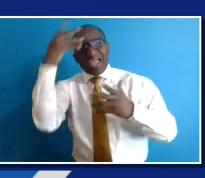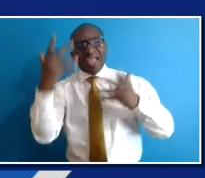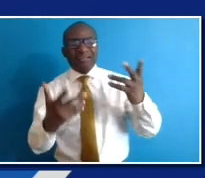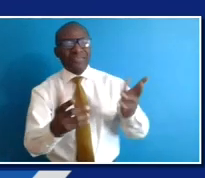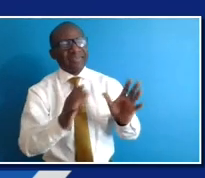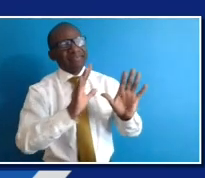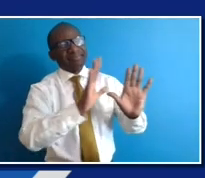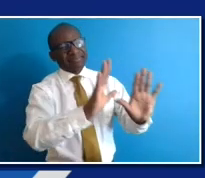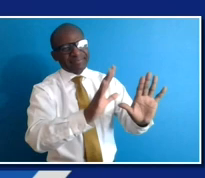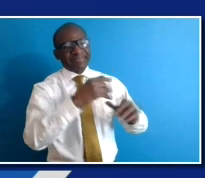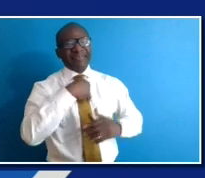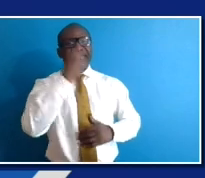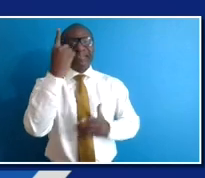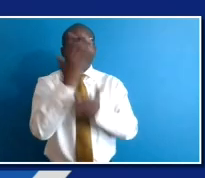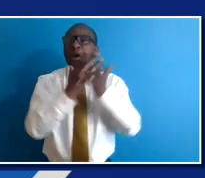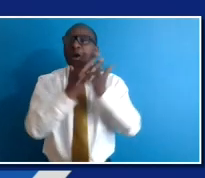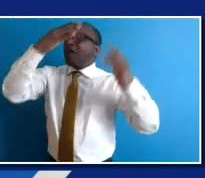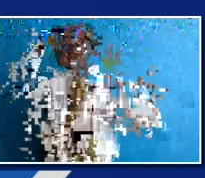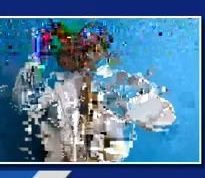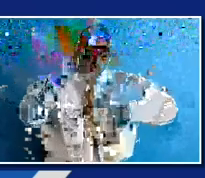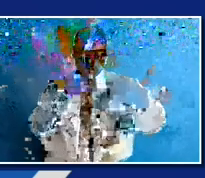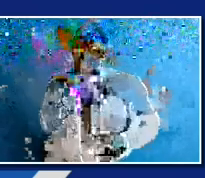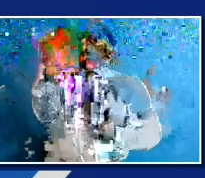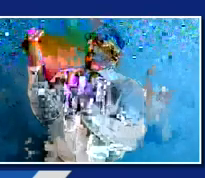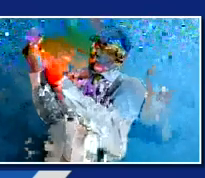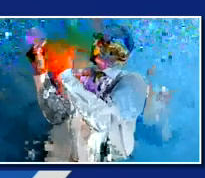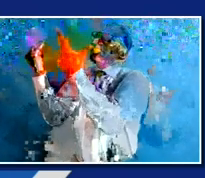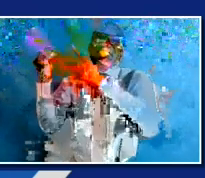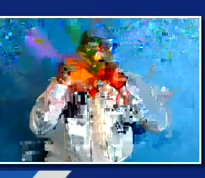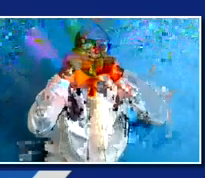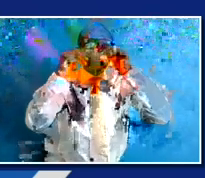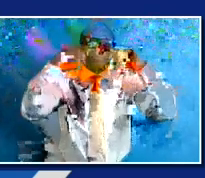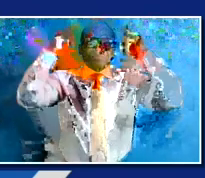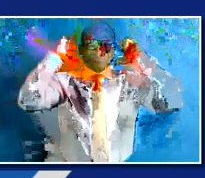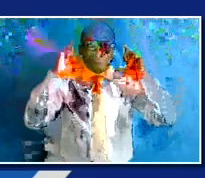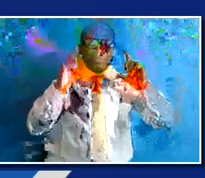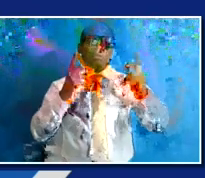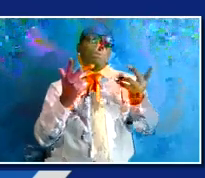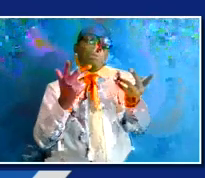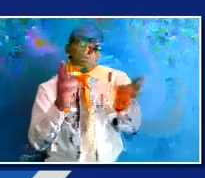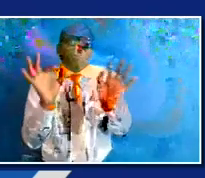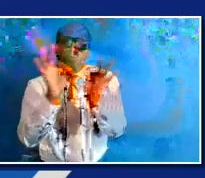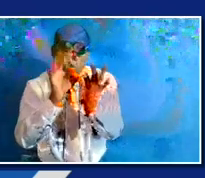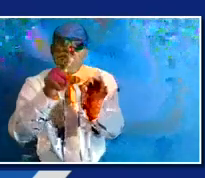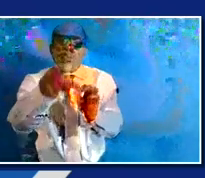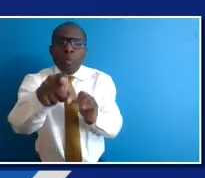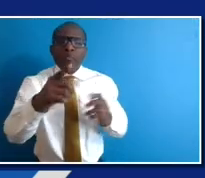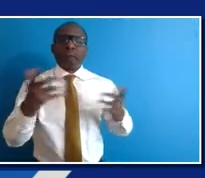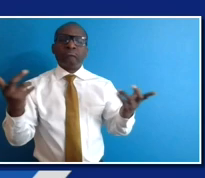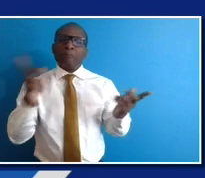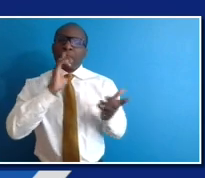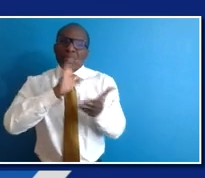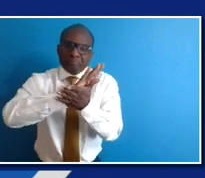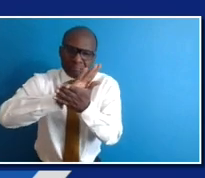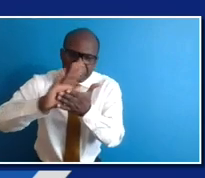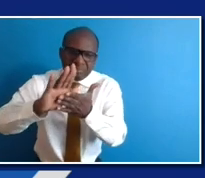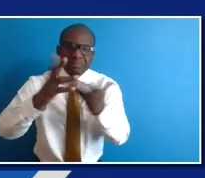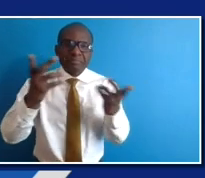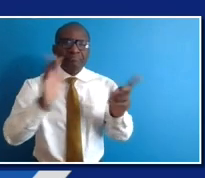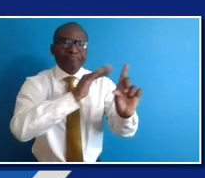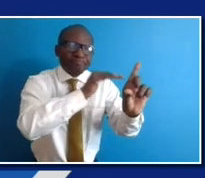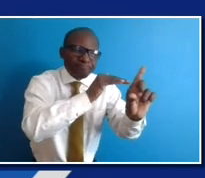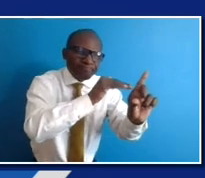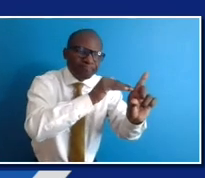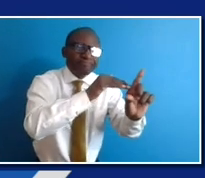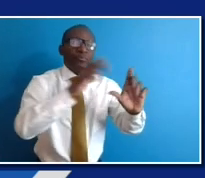and when asked nicely, they generally respond. There are people who willfully do not want to respond. They view, for certain reasons, that